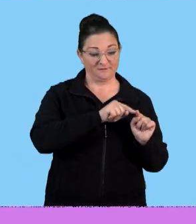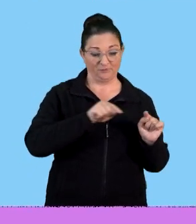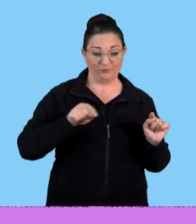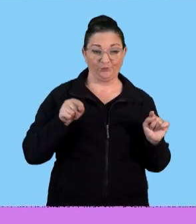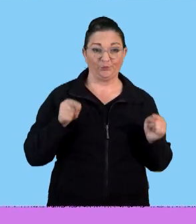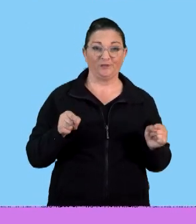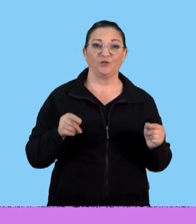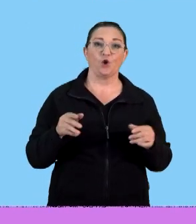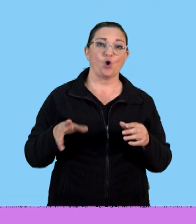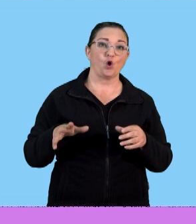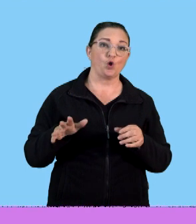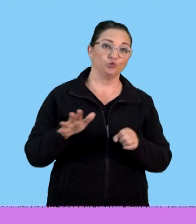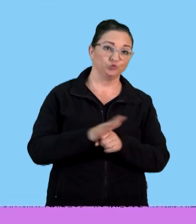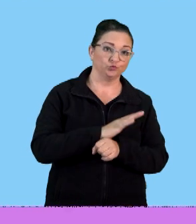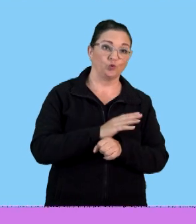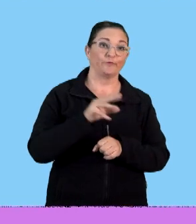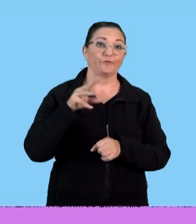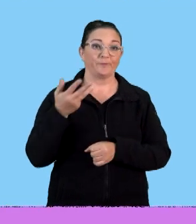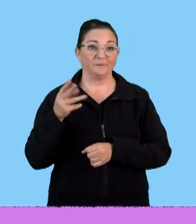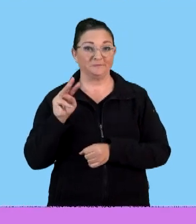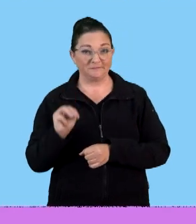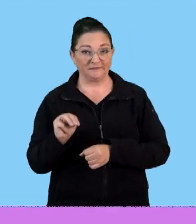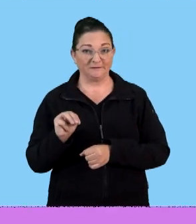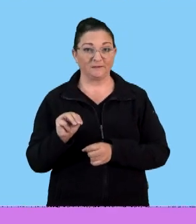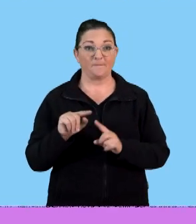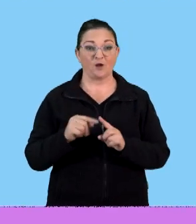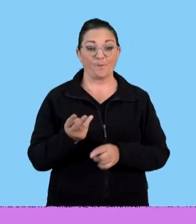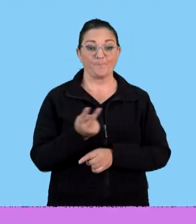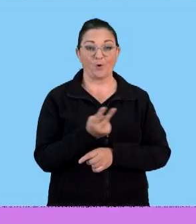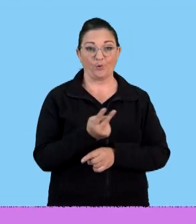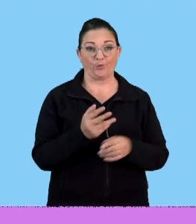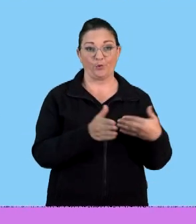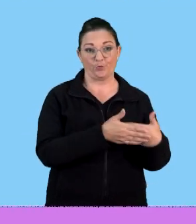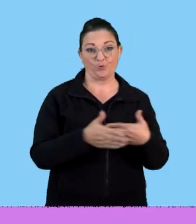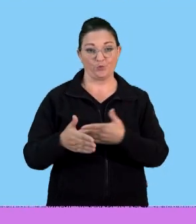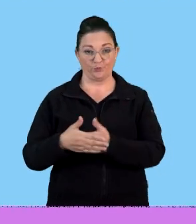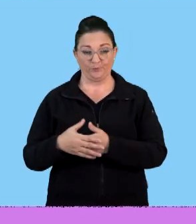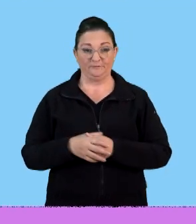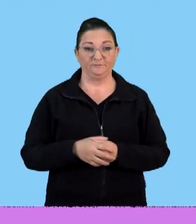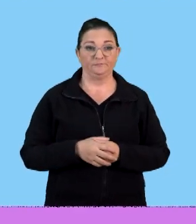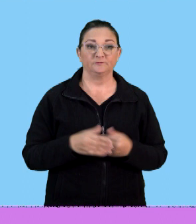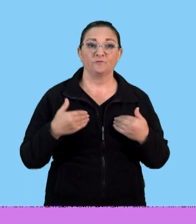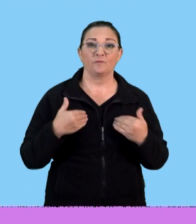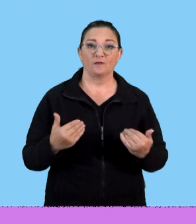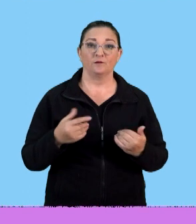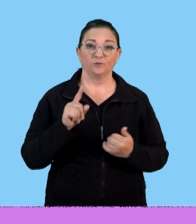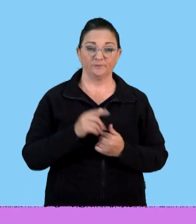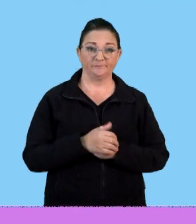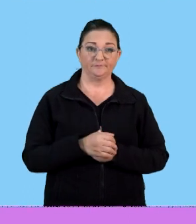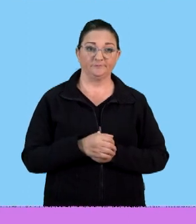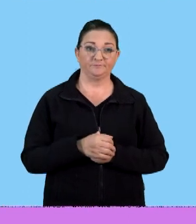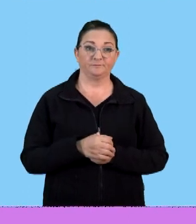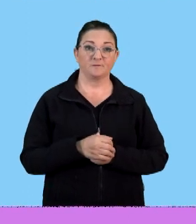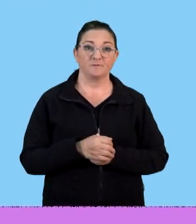be the width, total width in meters of both our doors, right? So therefore, I'll start